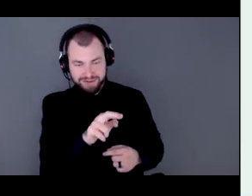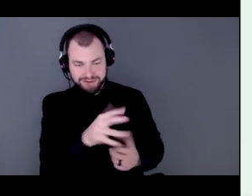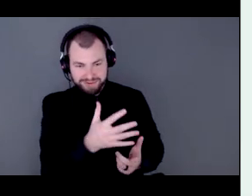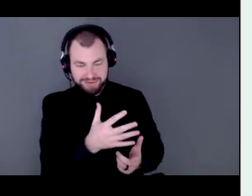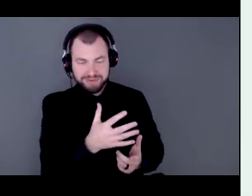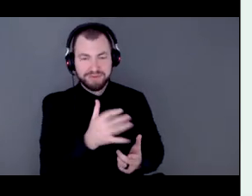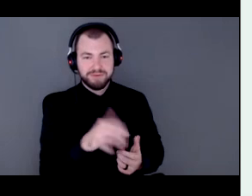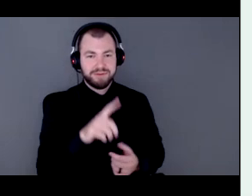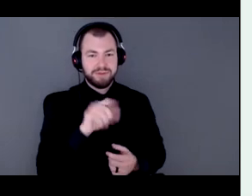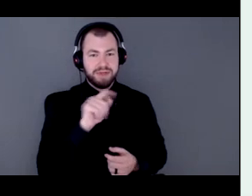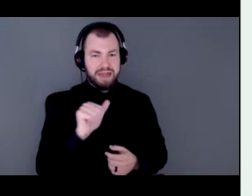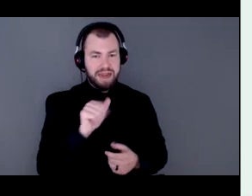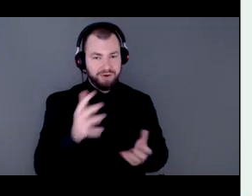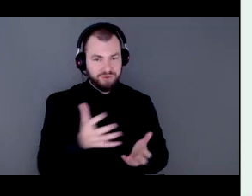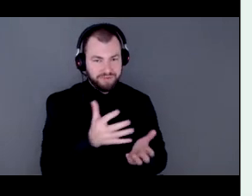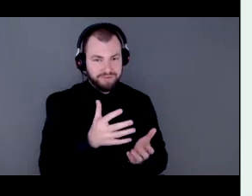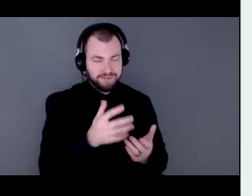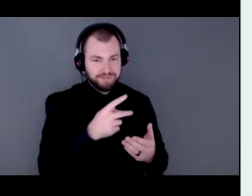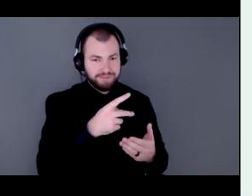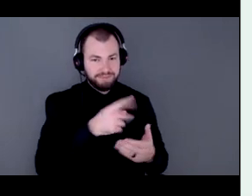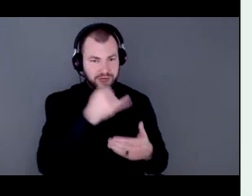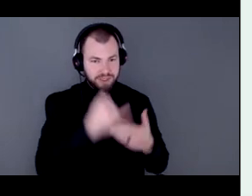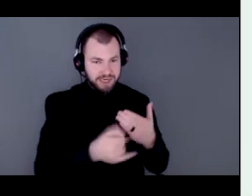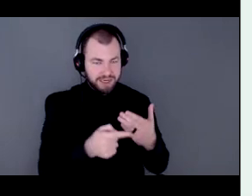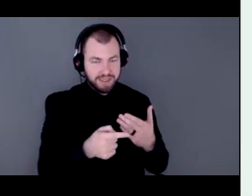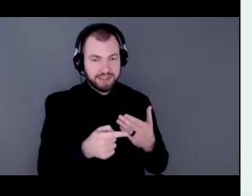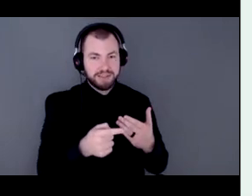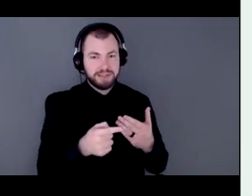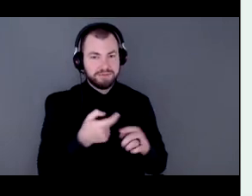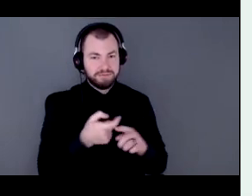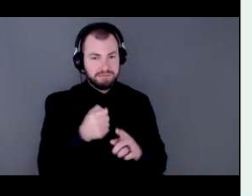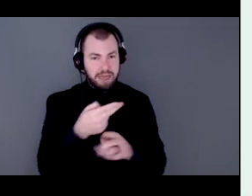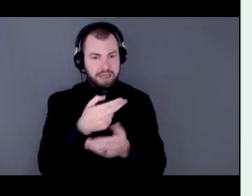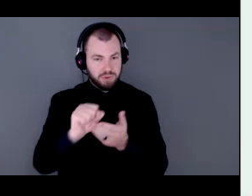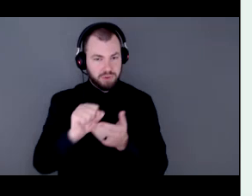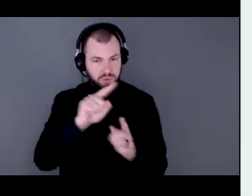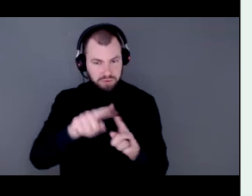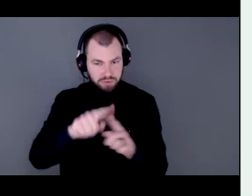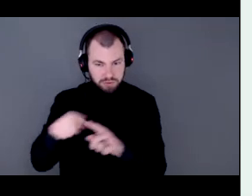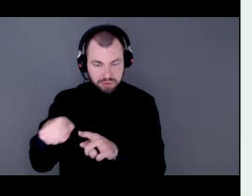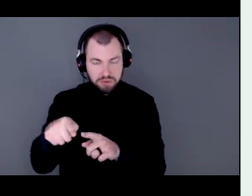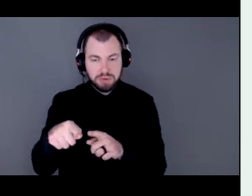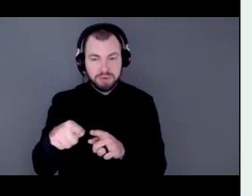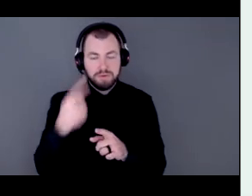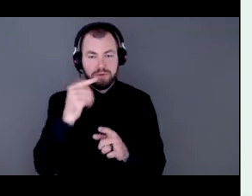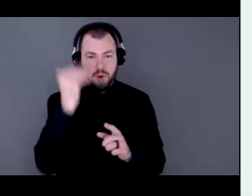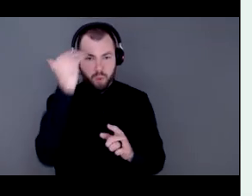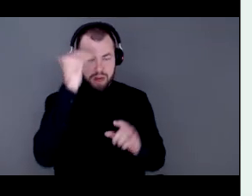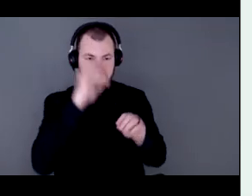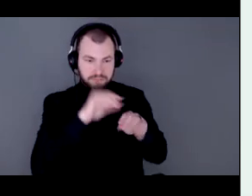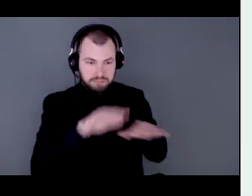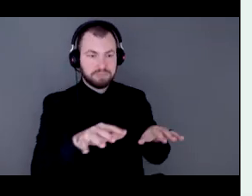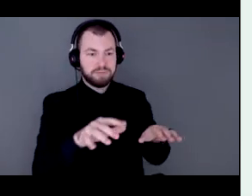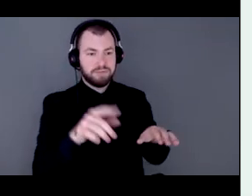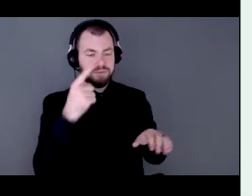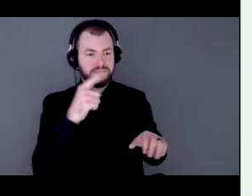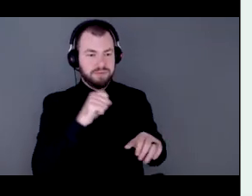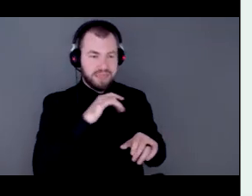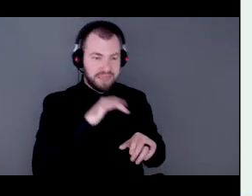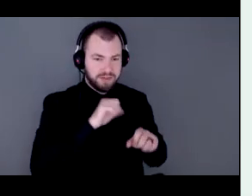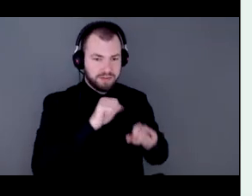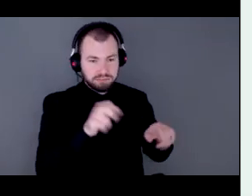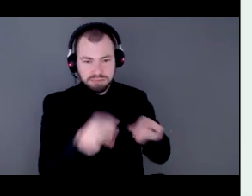data-driven project through high schools to bring awareness to litter and the different aspects